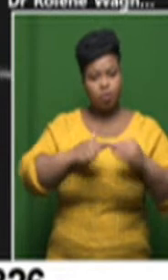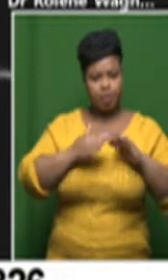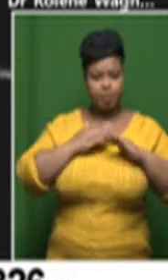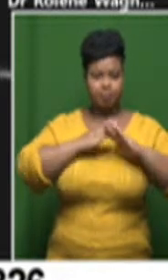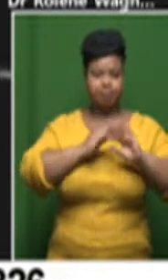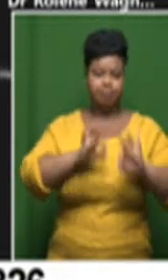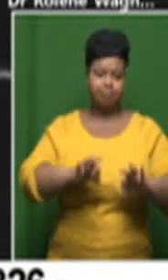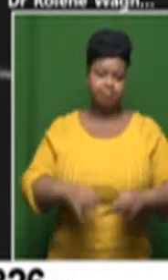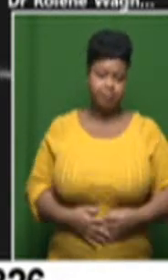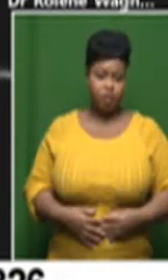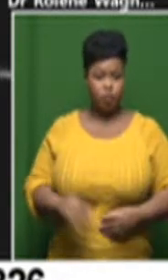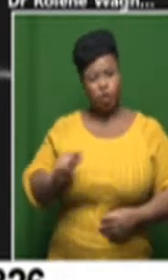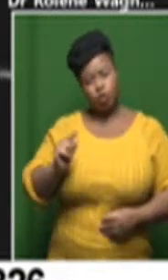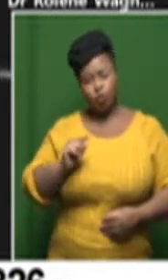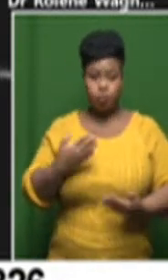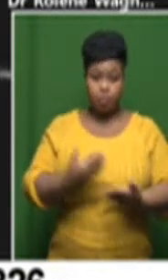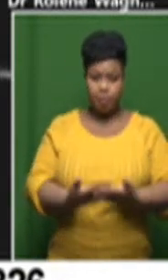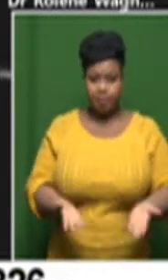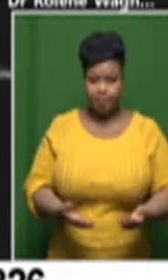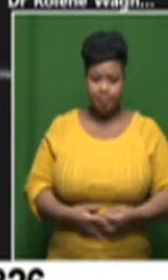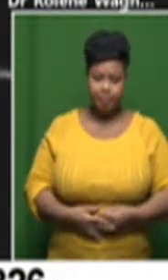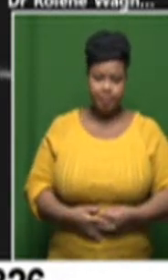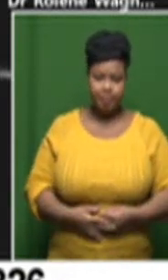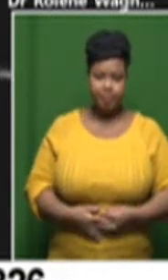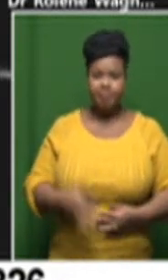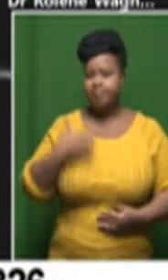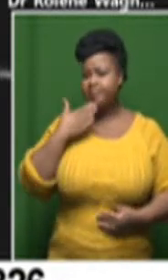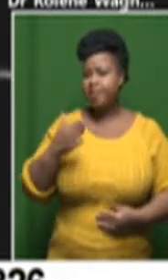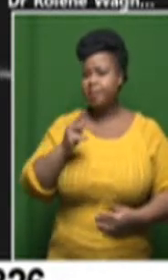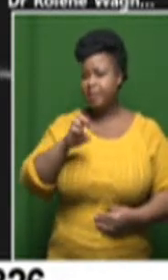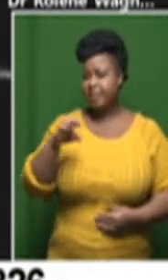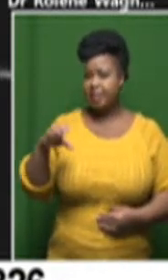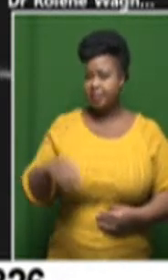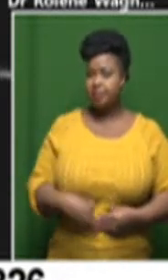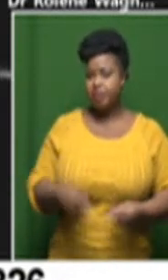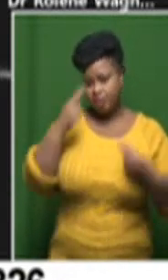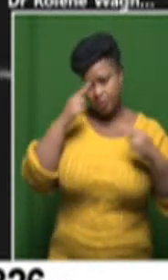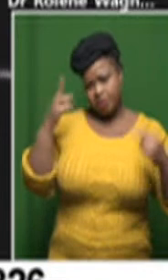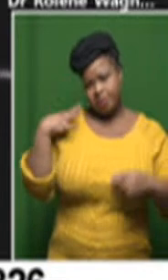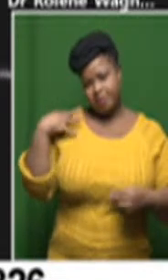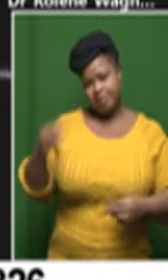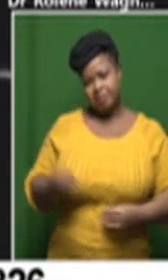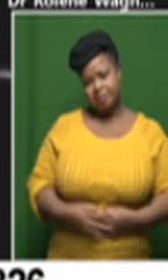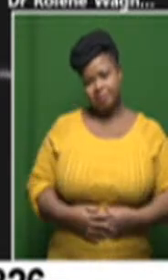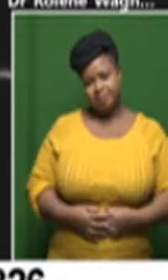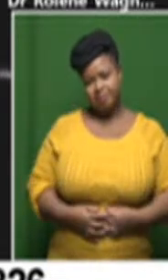immunity as soon as we possibly can. Thank you, MEC, Honourable Minister.